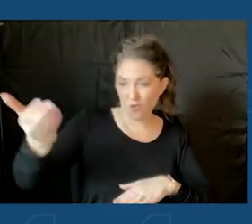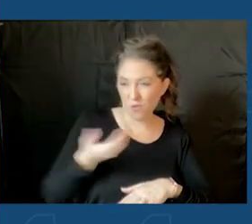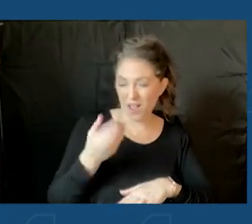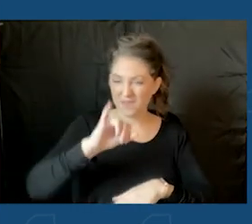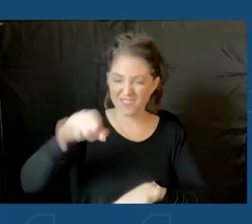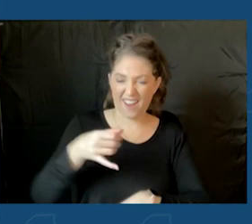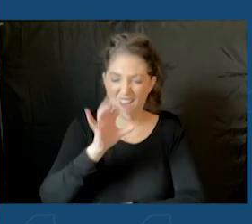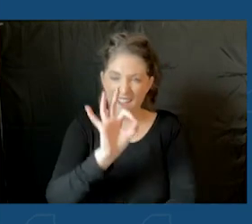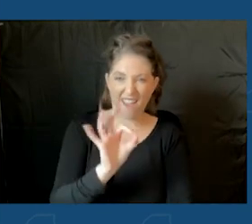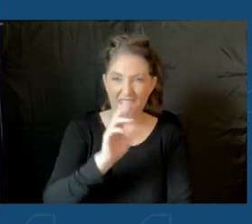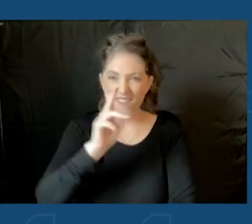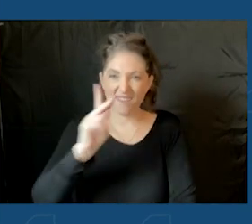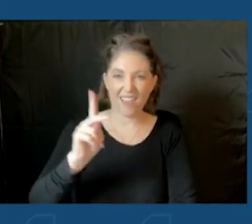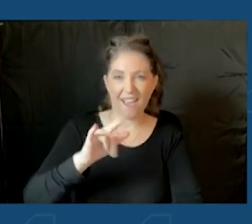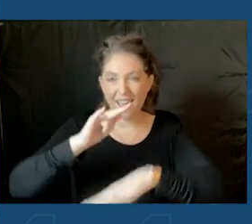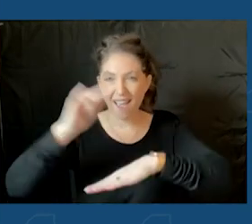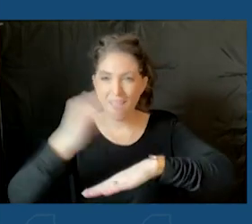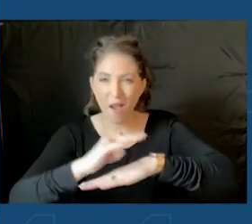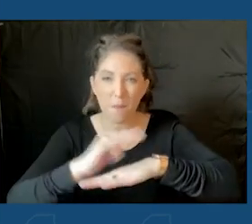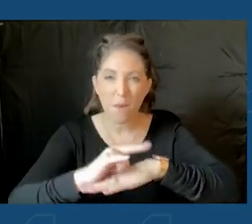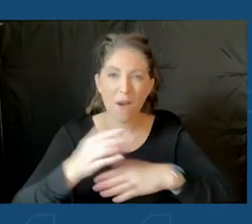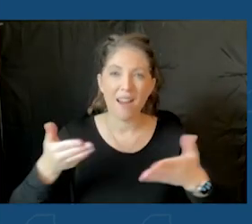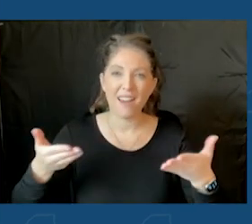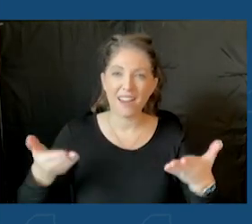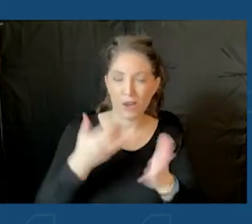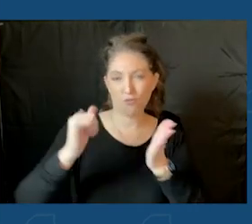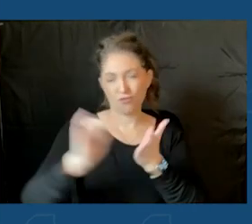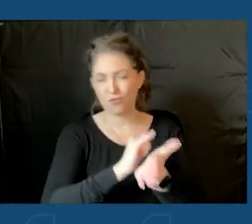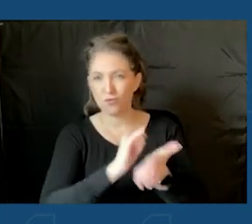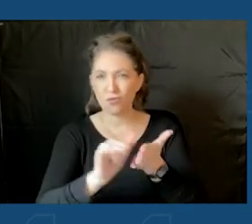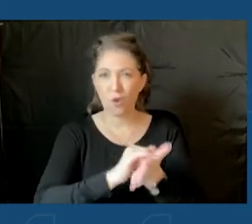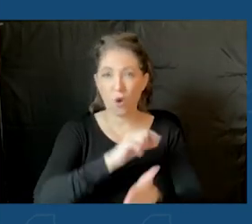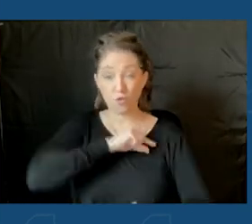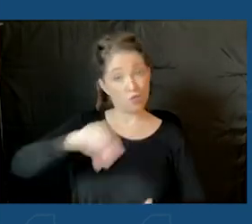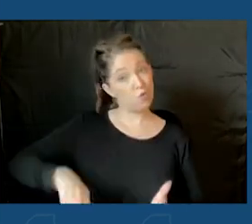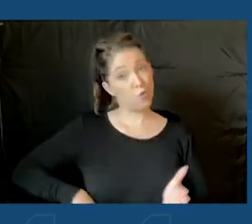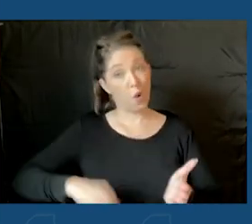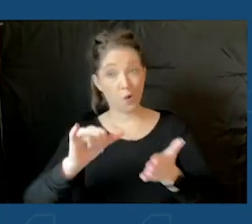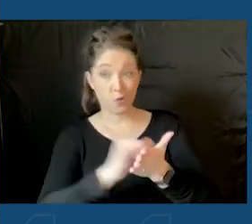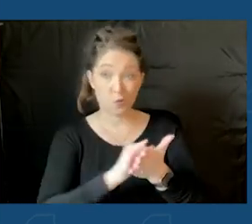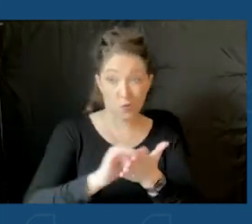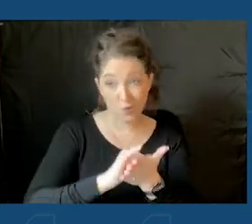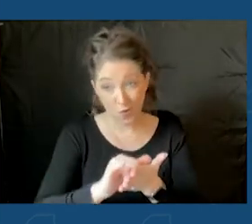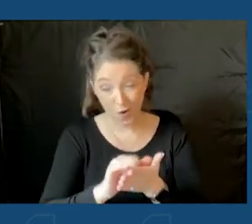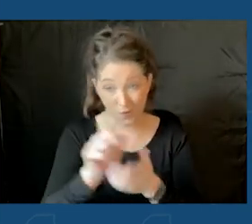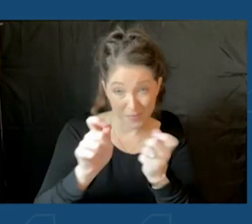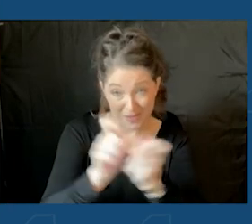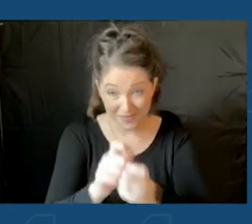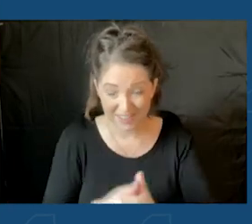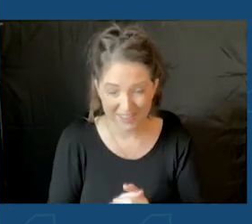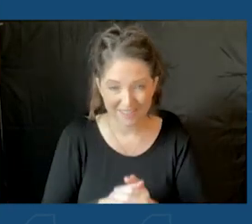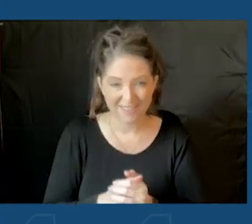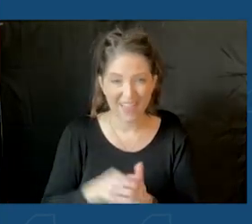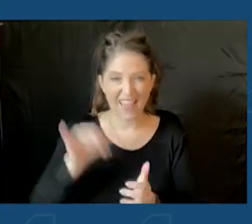JFK Airport in New York, Queens, New York particularly. That's what this is all about.